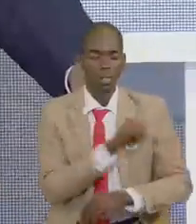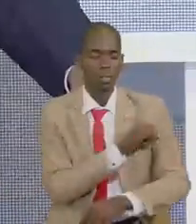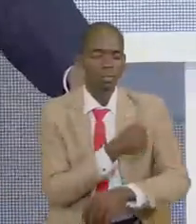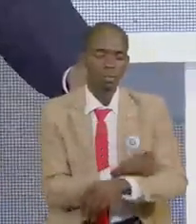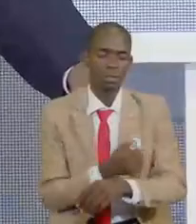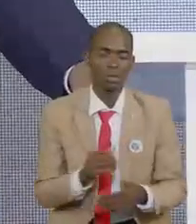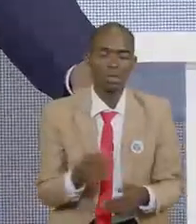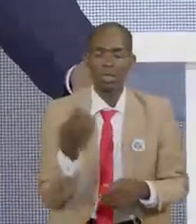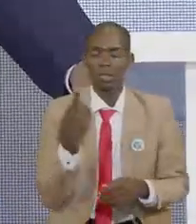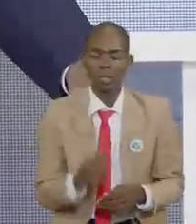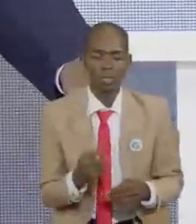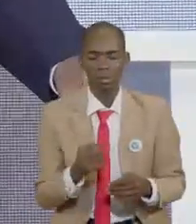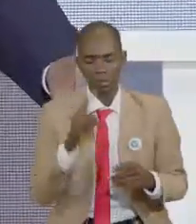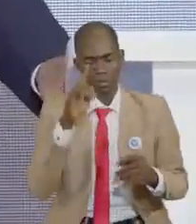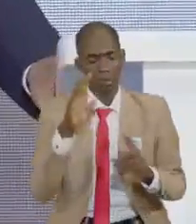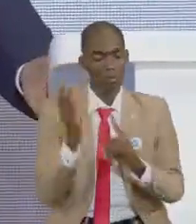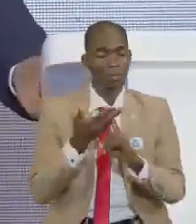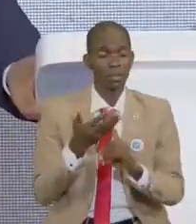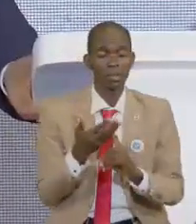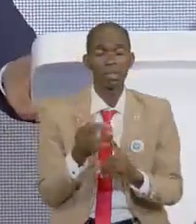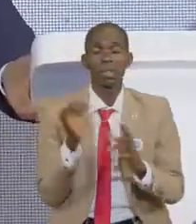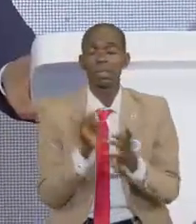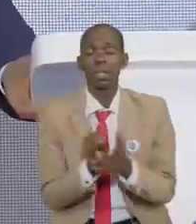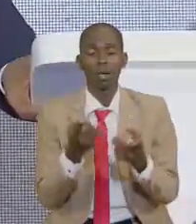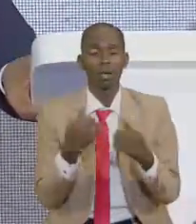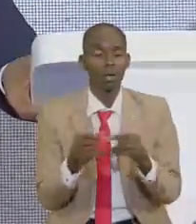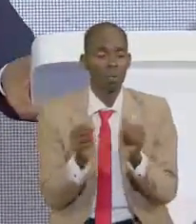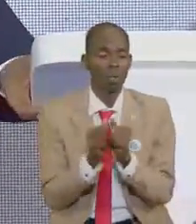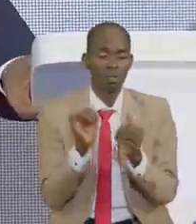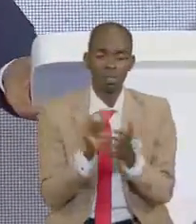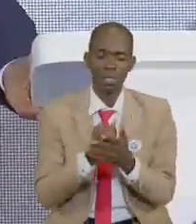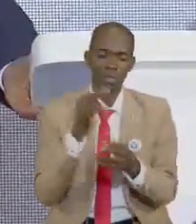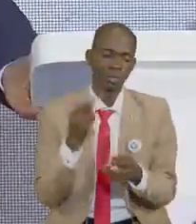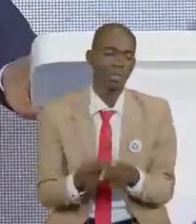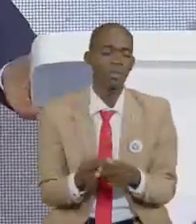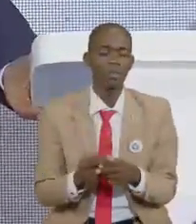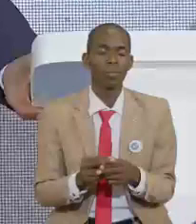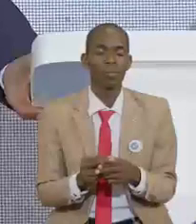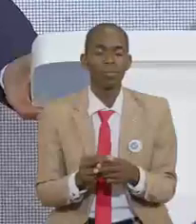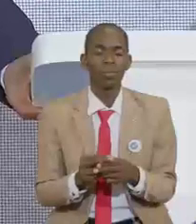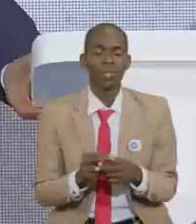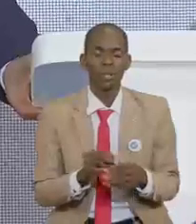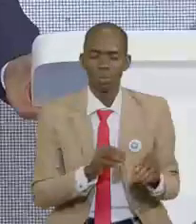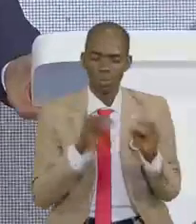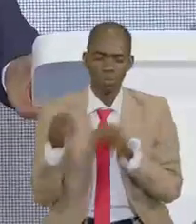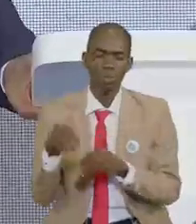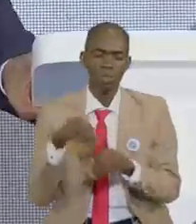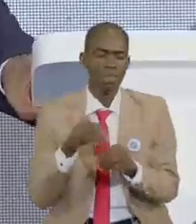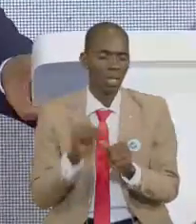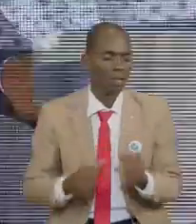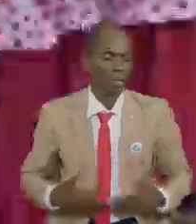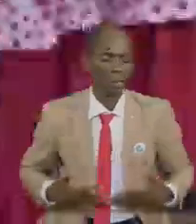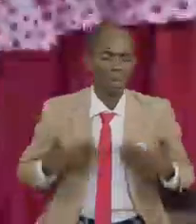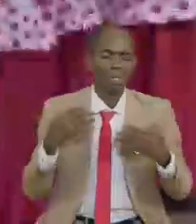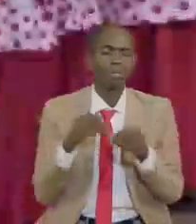the conviction that comes with that name. Implant in every life in